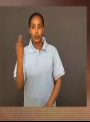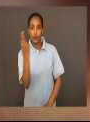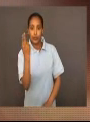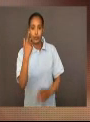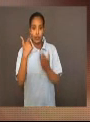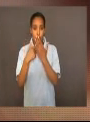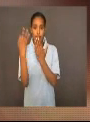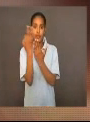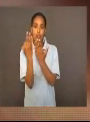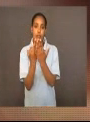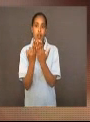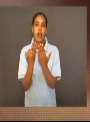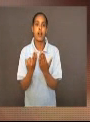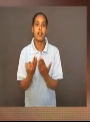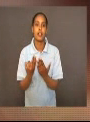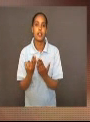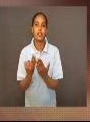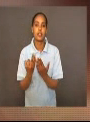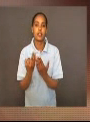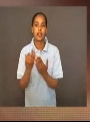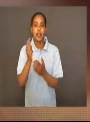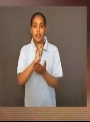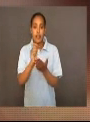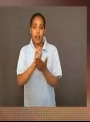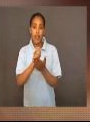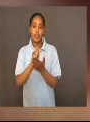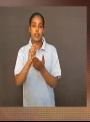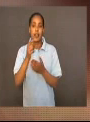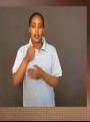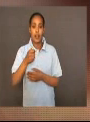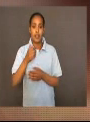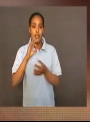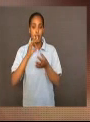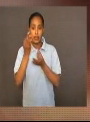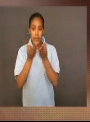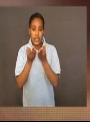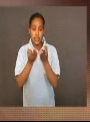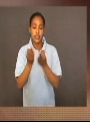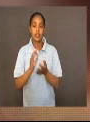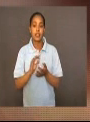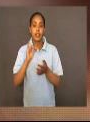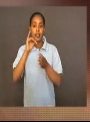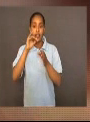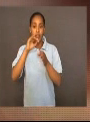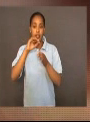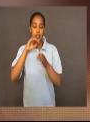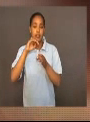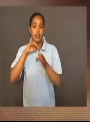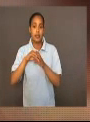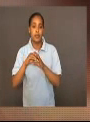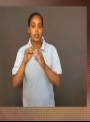Using this formula, write the rate expressions in terms